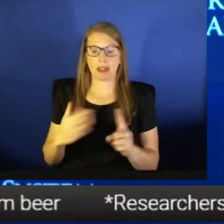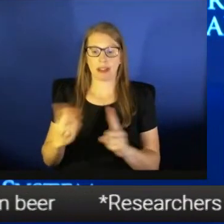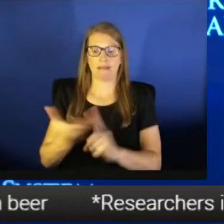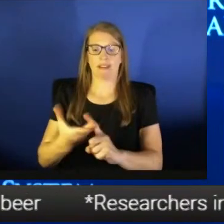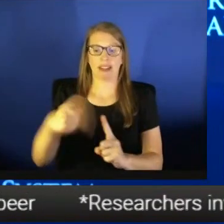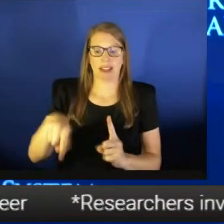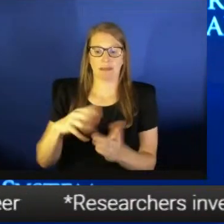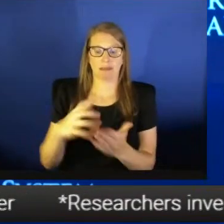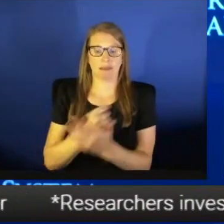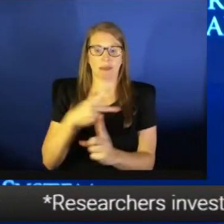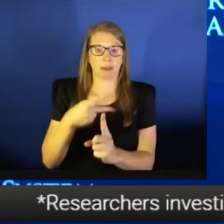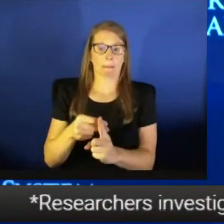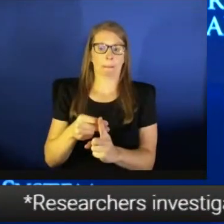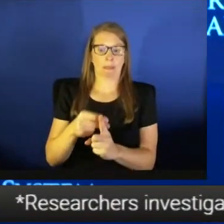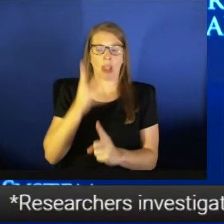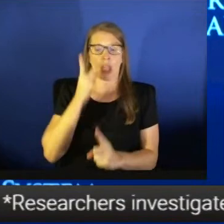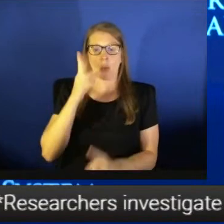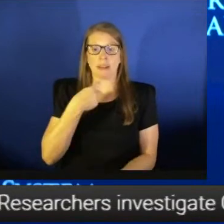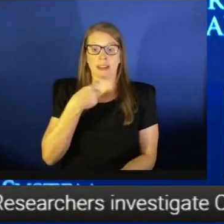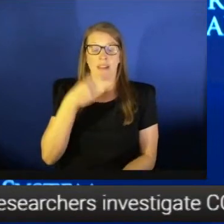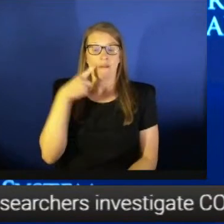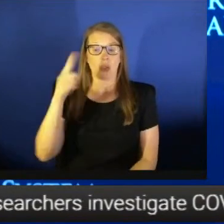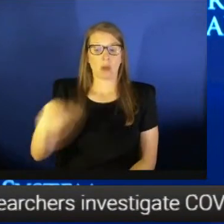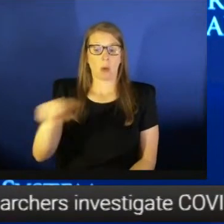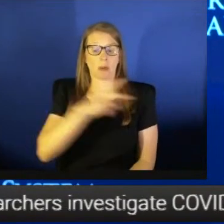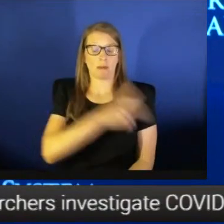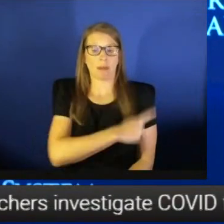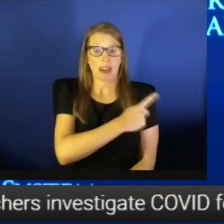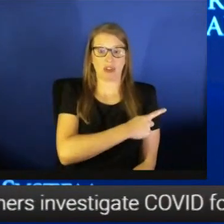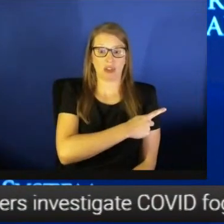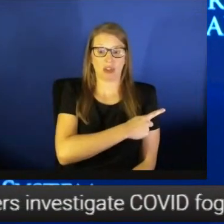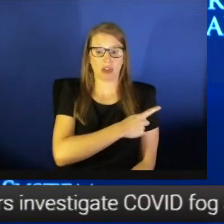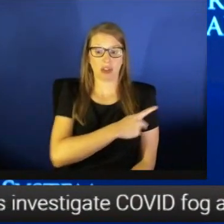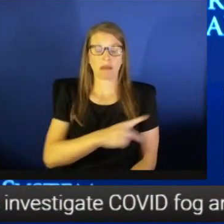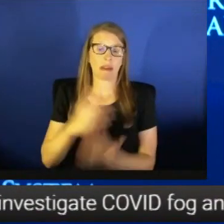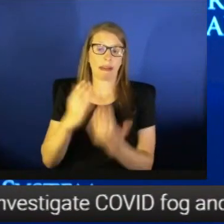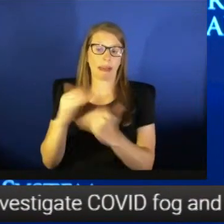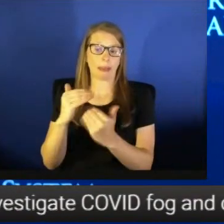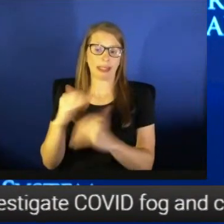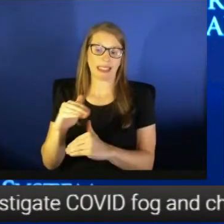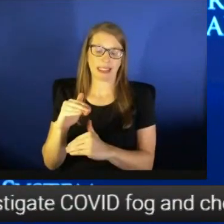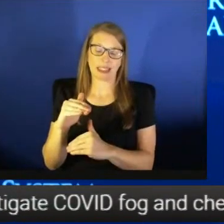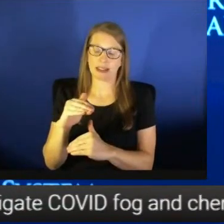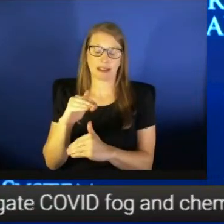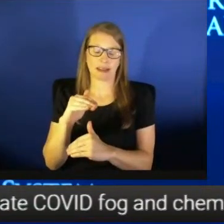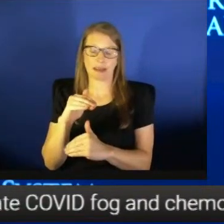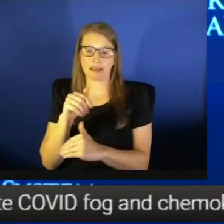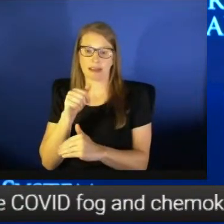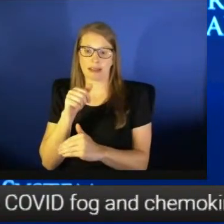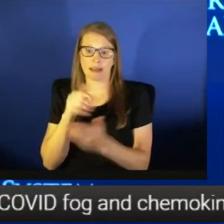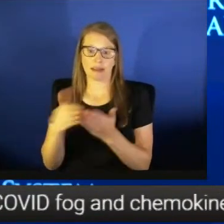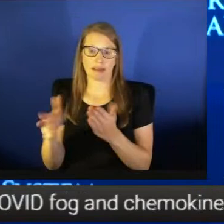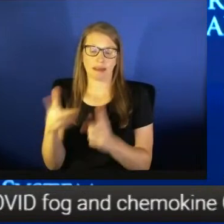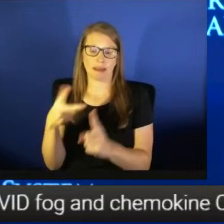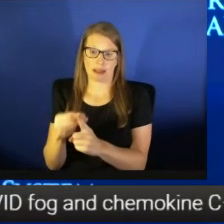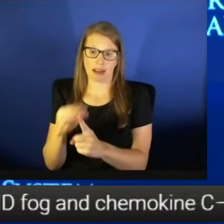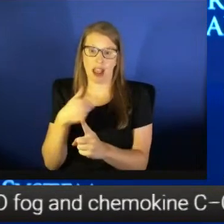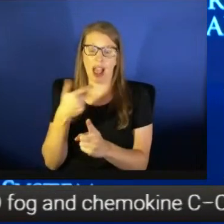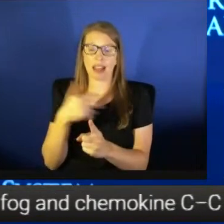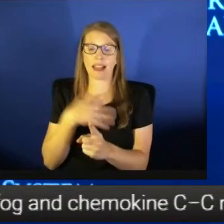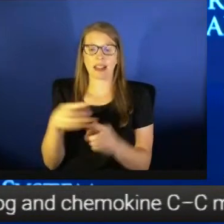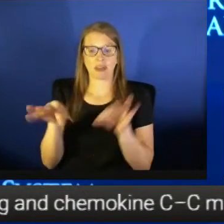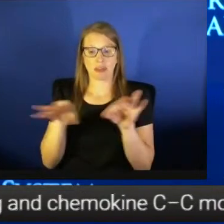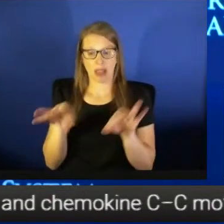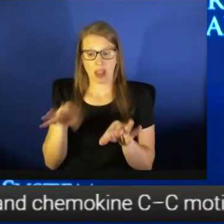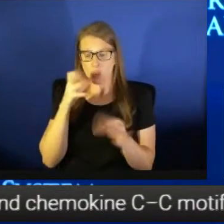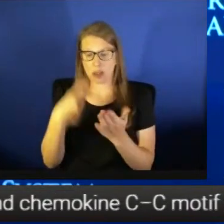will say, for those patients I have in our practice that are pretty limited that are unvaccinated, I like to explain, we're going to talk about this at